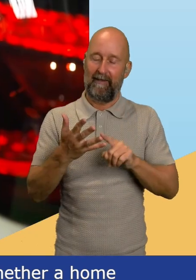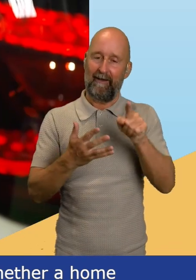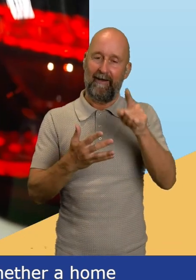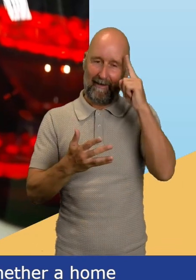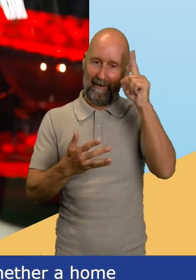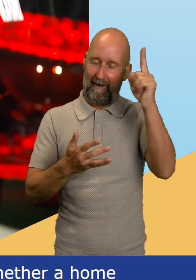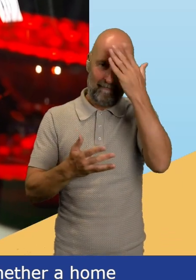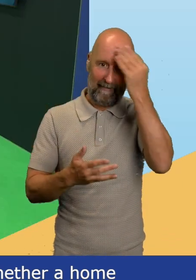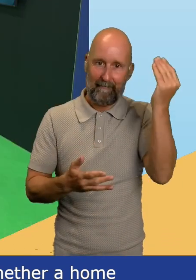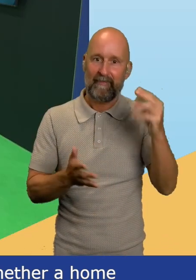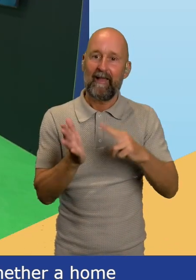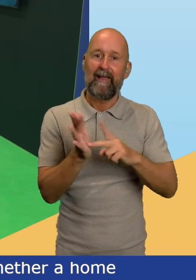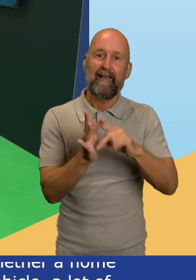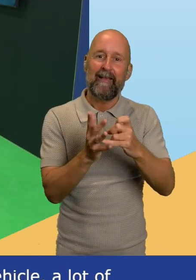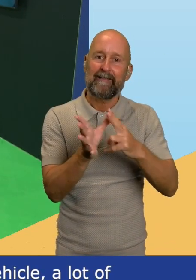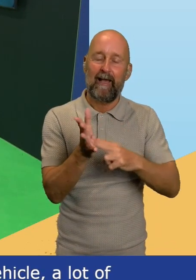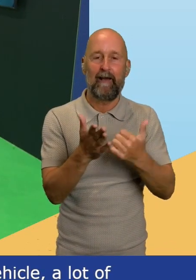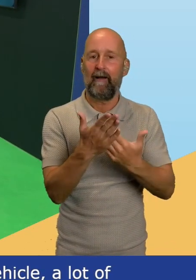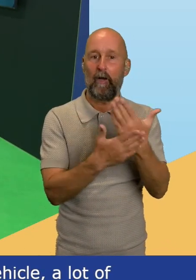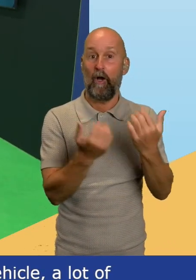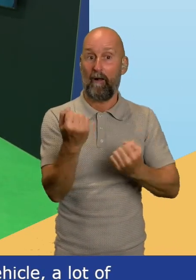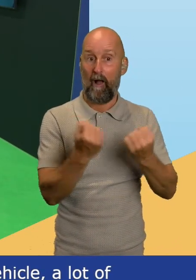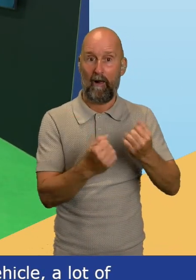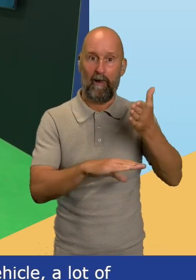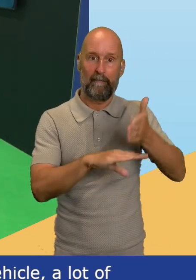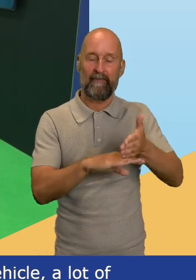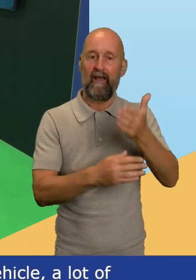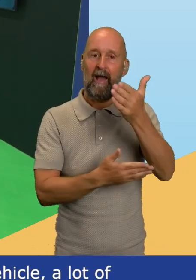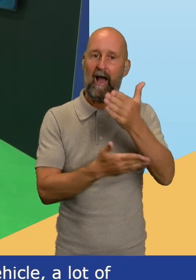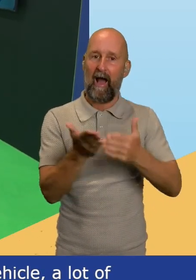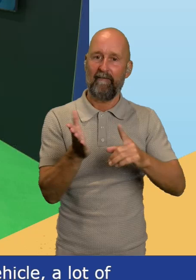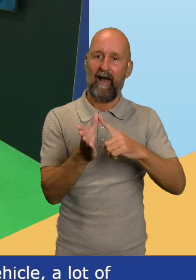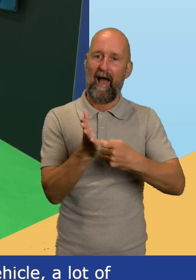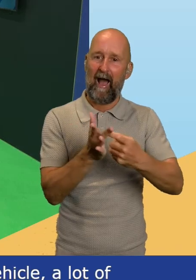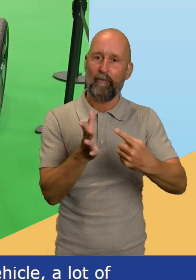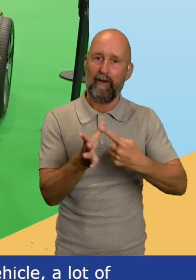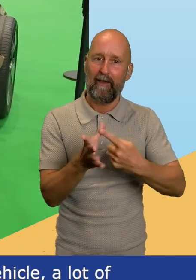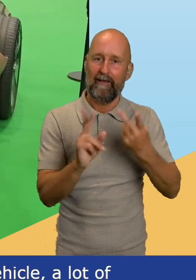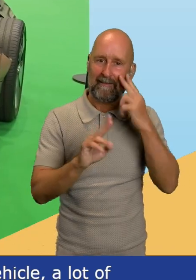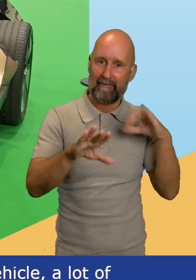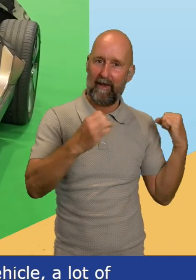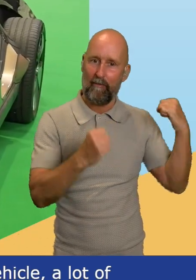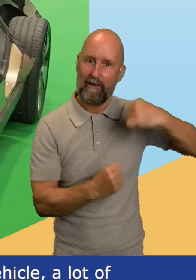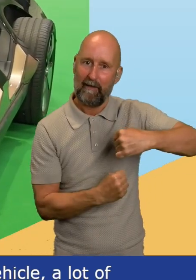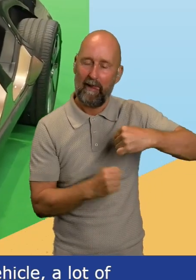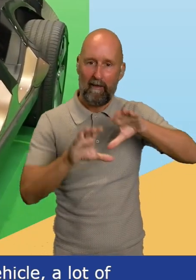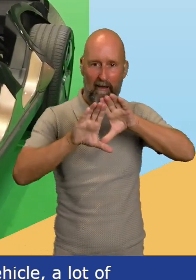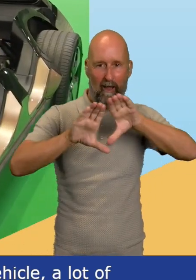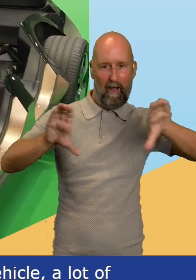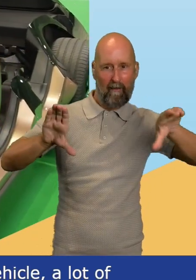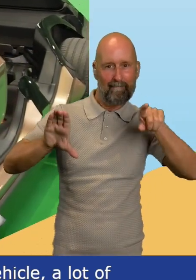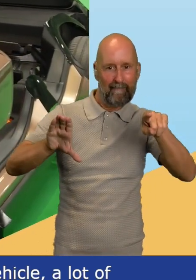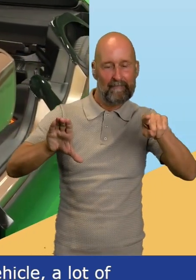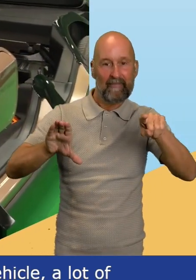on, Nissan have brought a really cool car for us. So we call it the Half Aria, which sounds like a wrestling move, but actually... Yeah, I can see it over there. It's